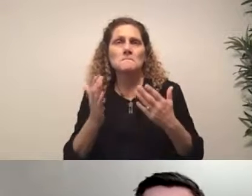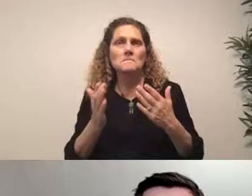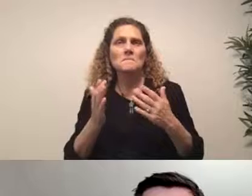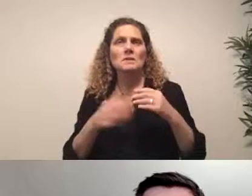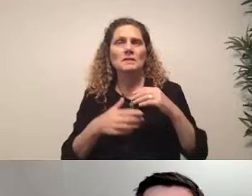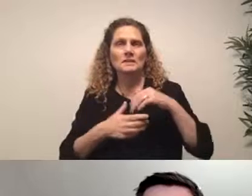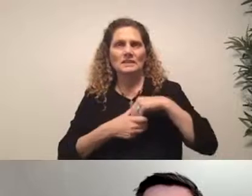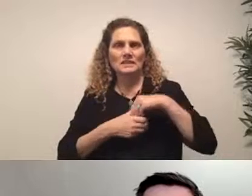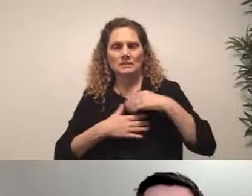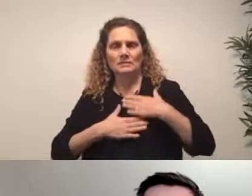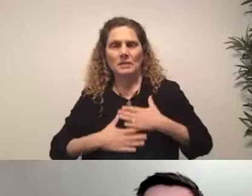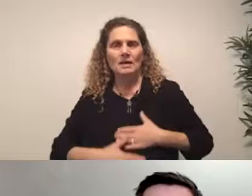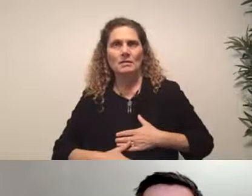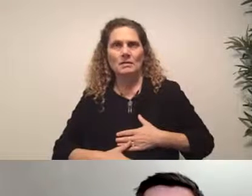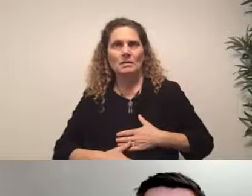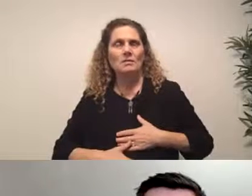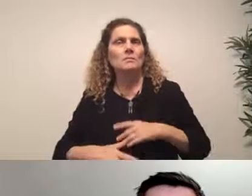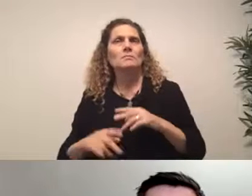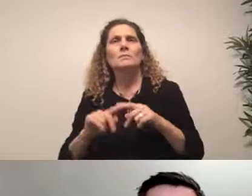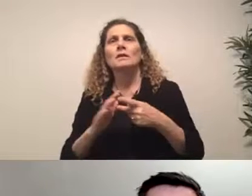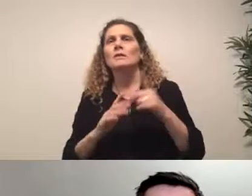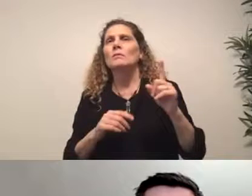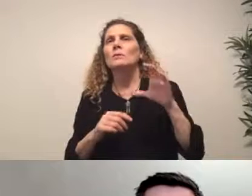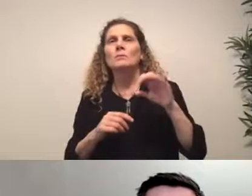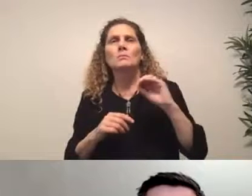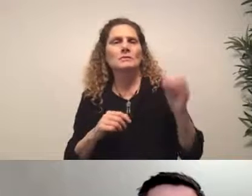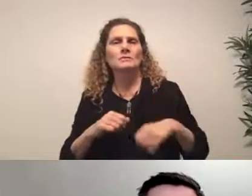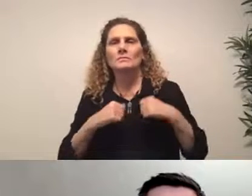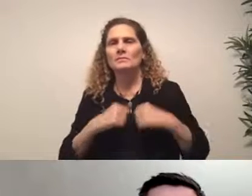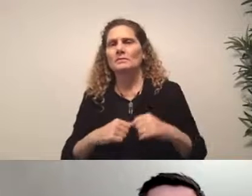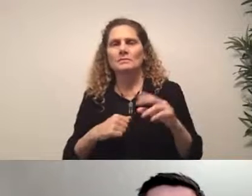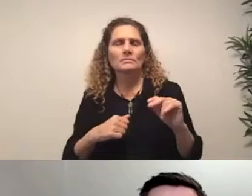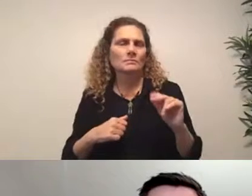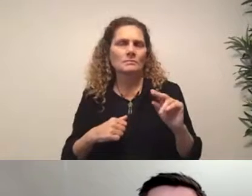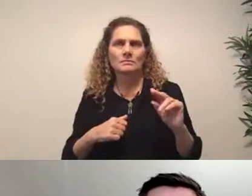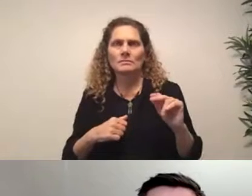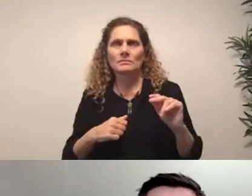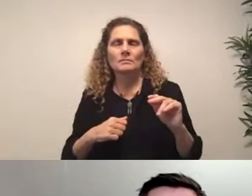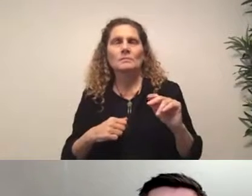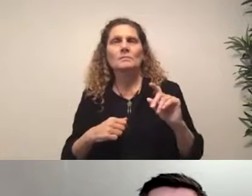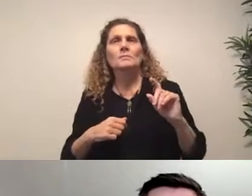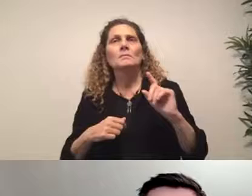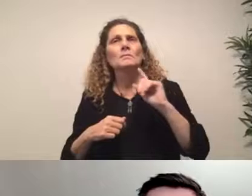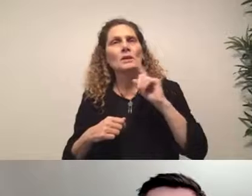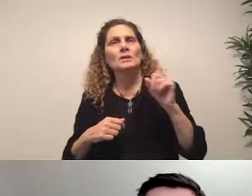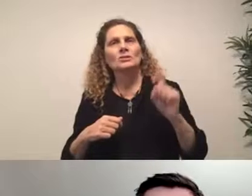you're fully protected. You'd want to follow through with the full course of the vaccine and get the second course as well.